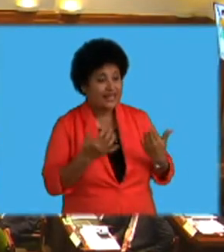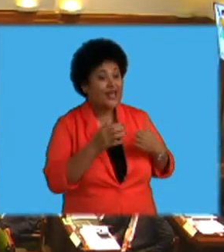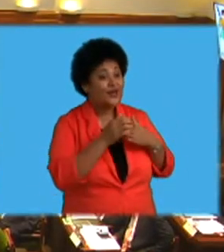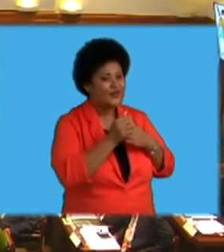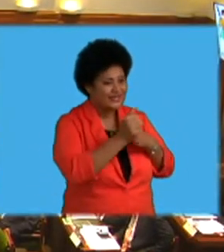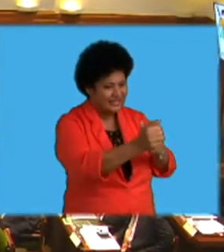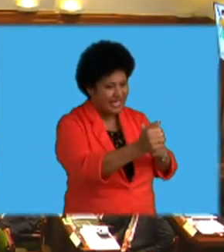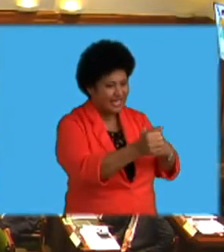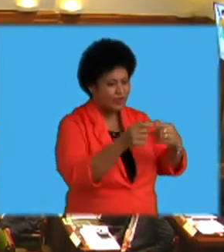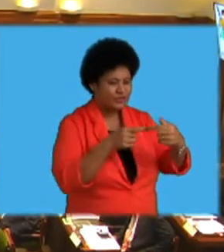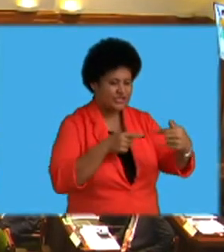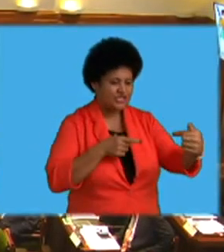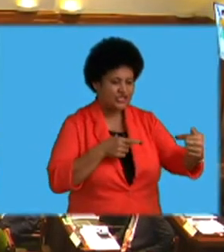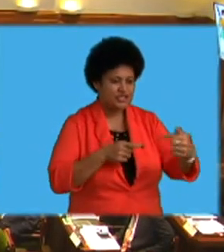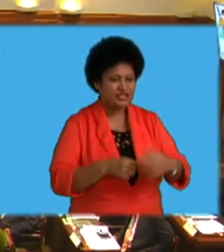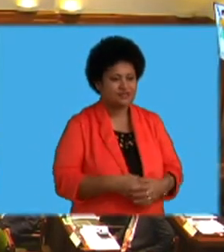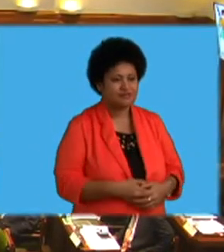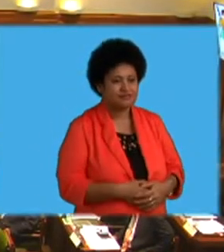Designate.